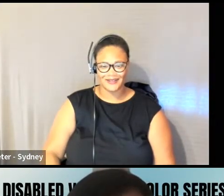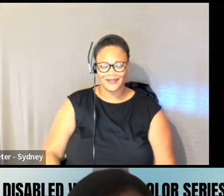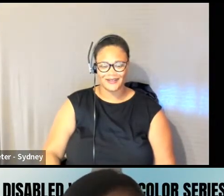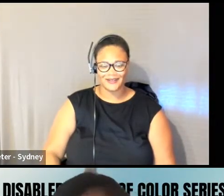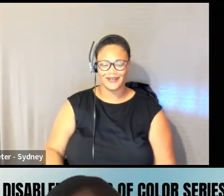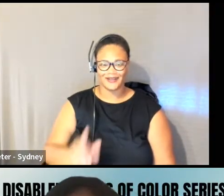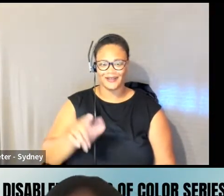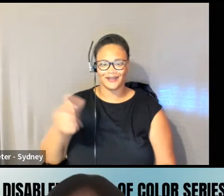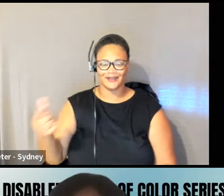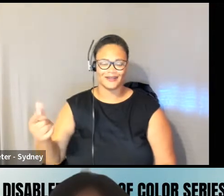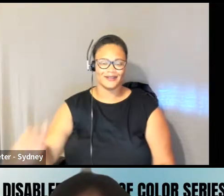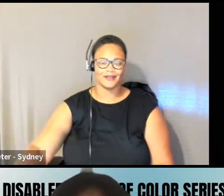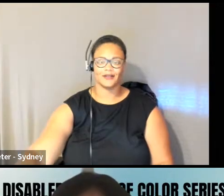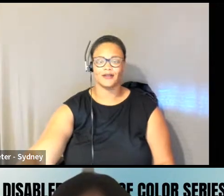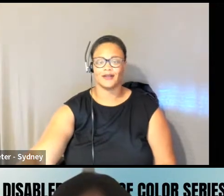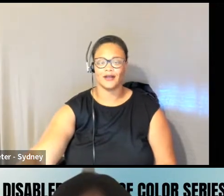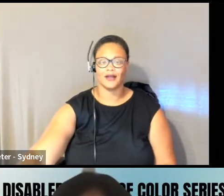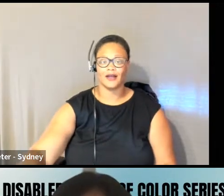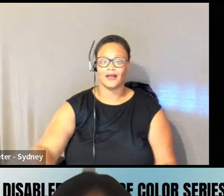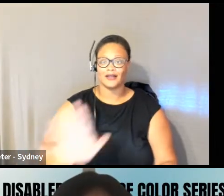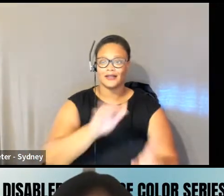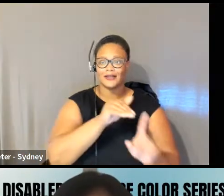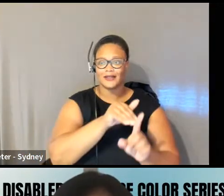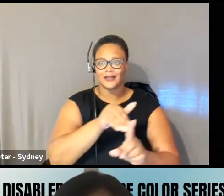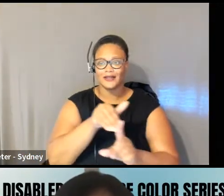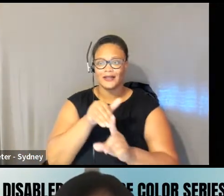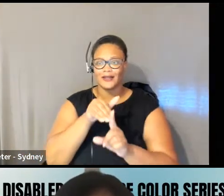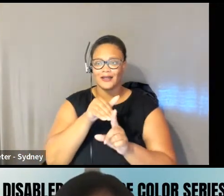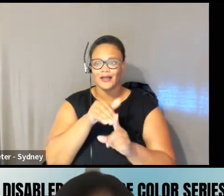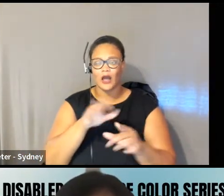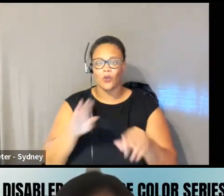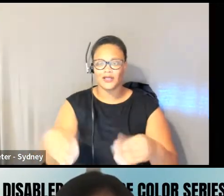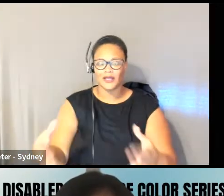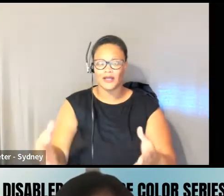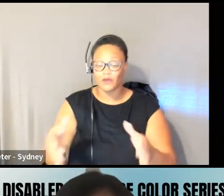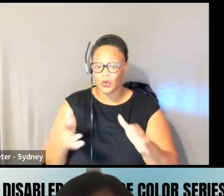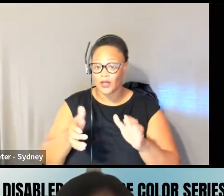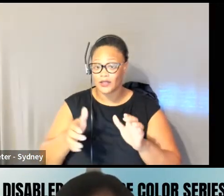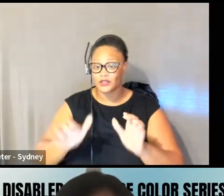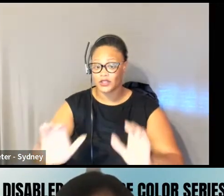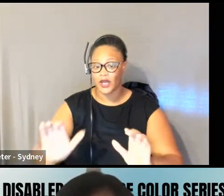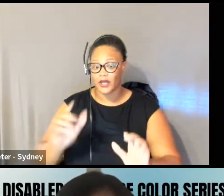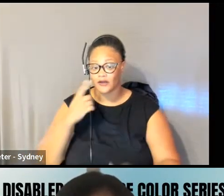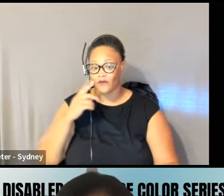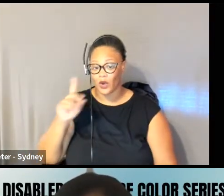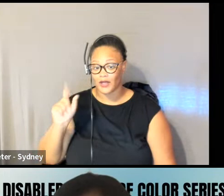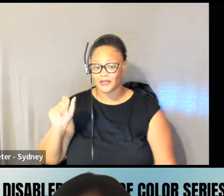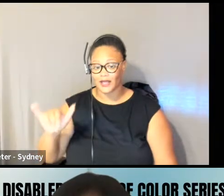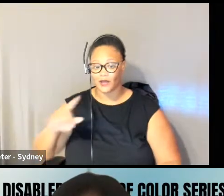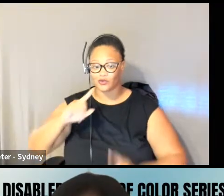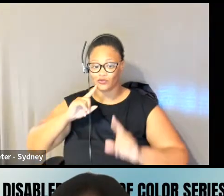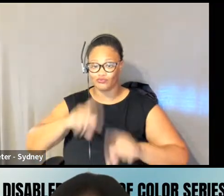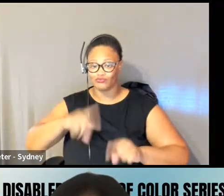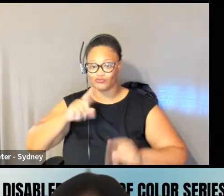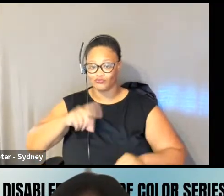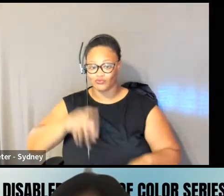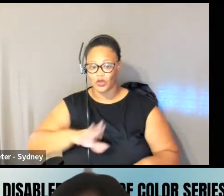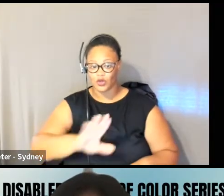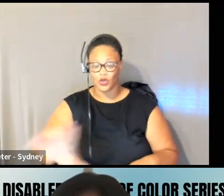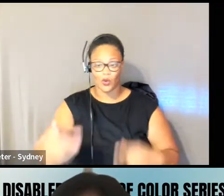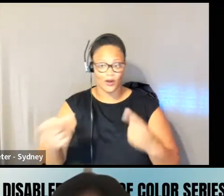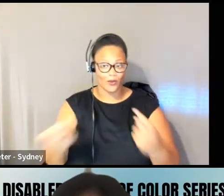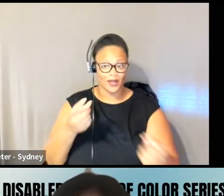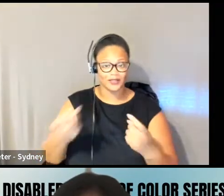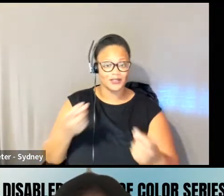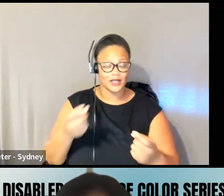Okay. Just a reminder, everyone, we want to give you a chance for Day to answer your questions. So you can use the Q&A